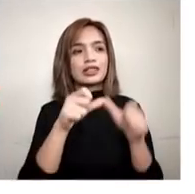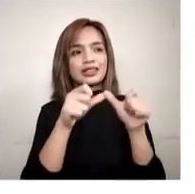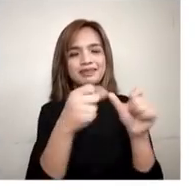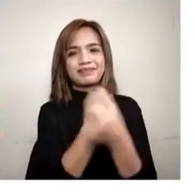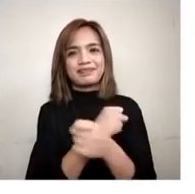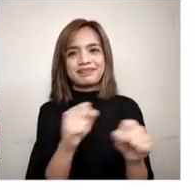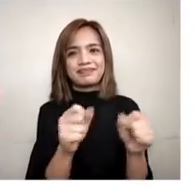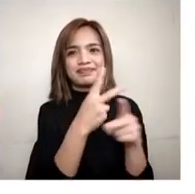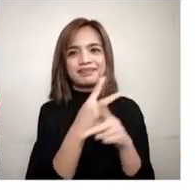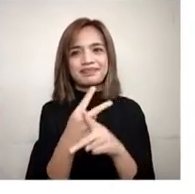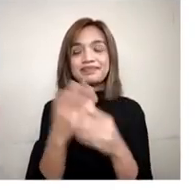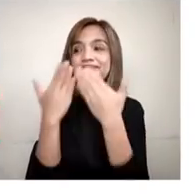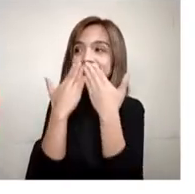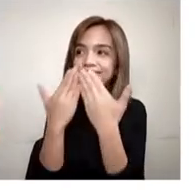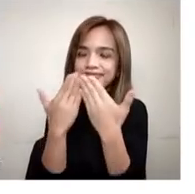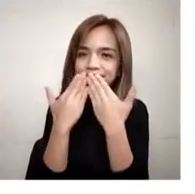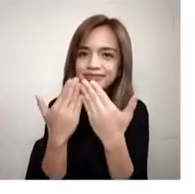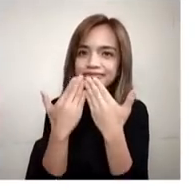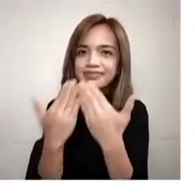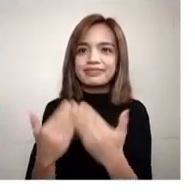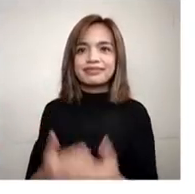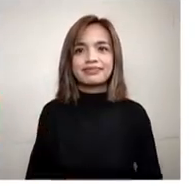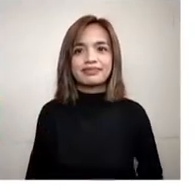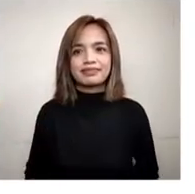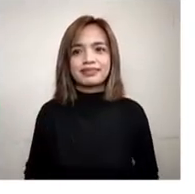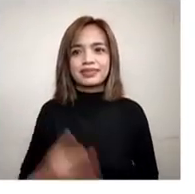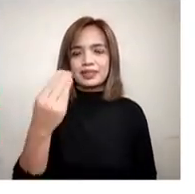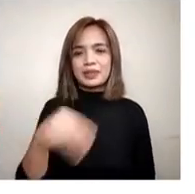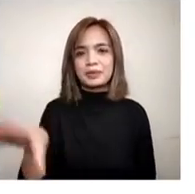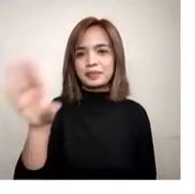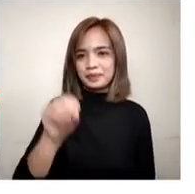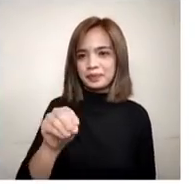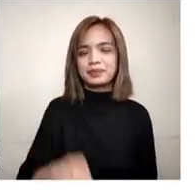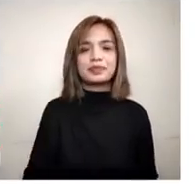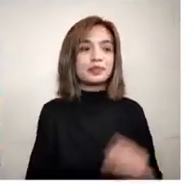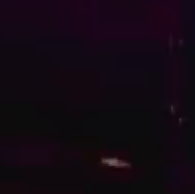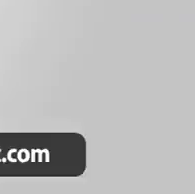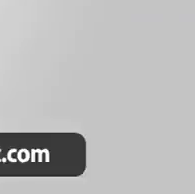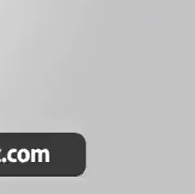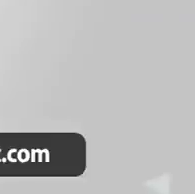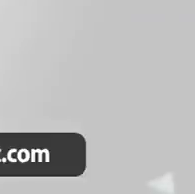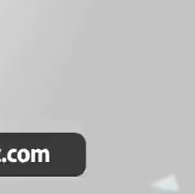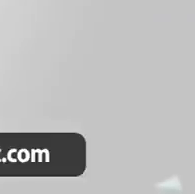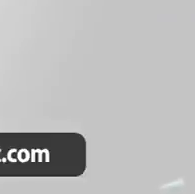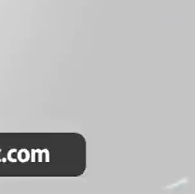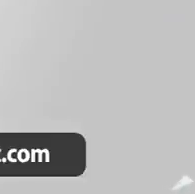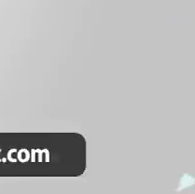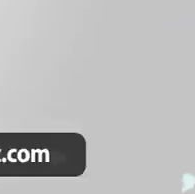Thank you very much, Carmina. Good afternoon. Good afternoon to you. Thanks.